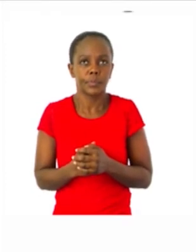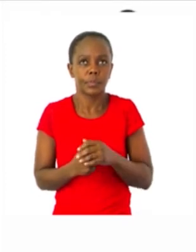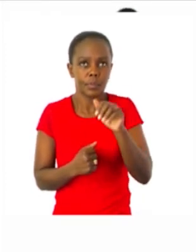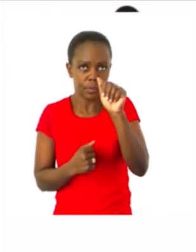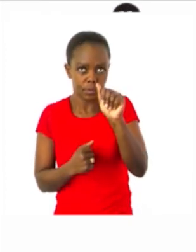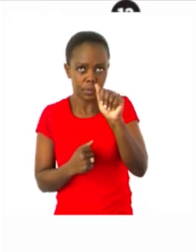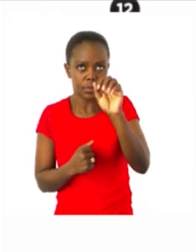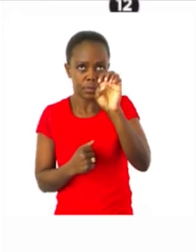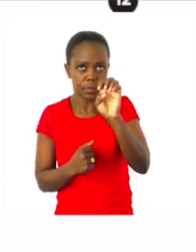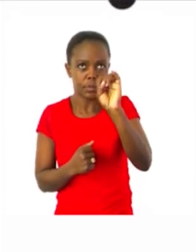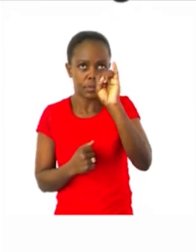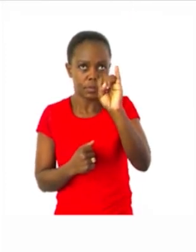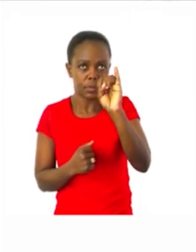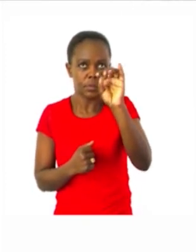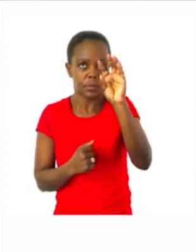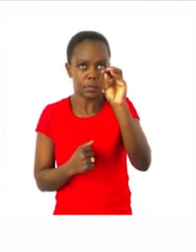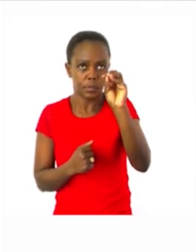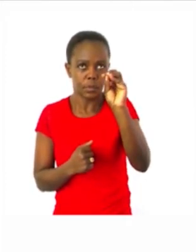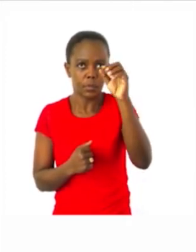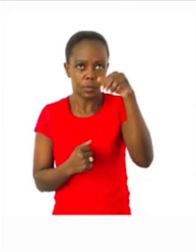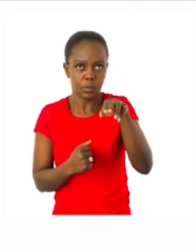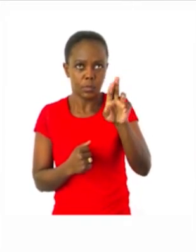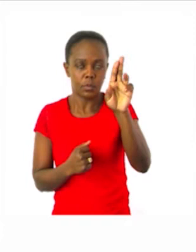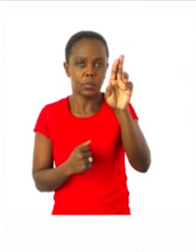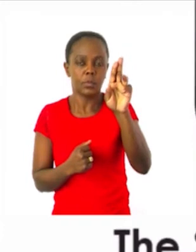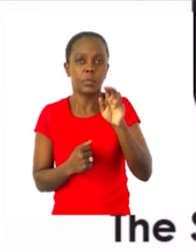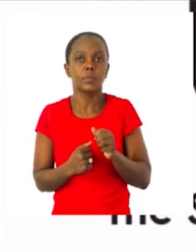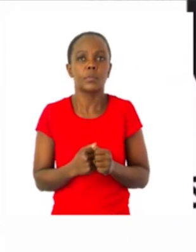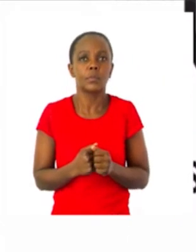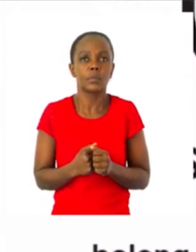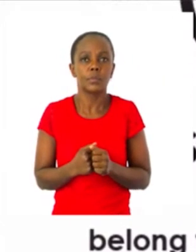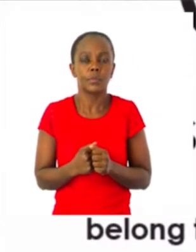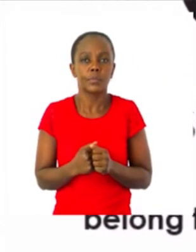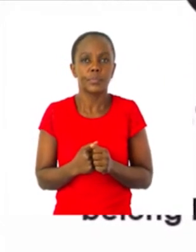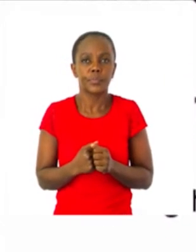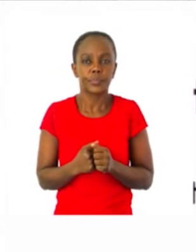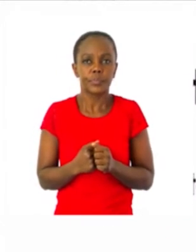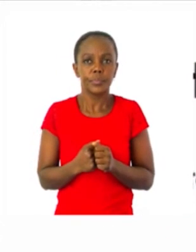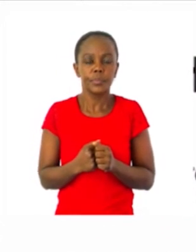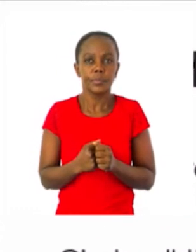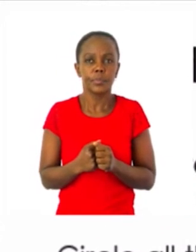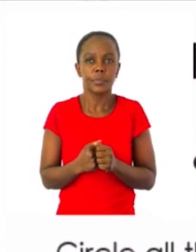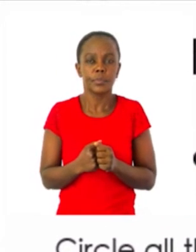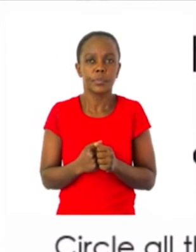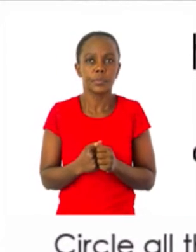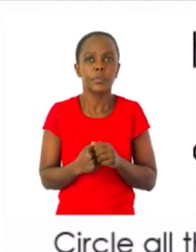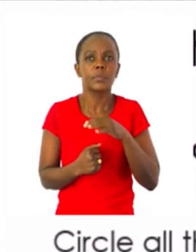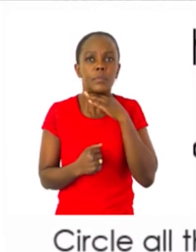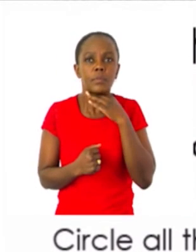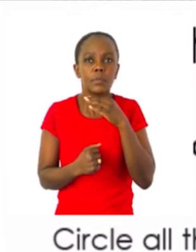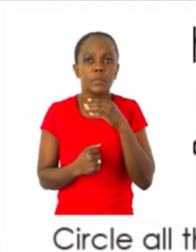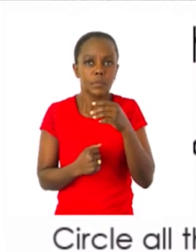R, A, E, O, and U belong to the vowel family. This story will help